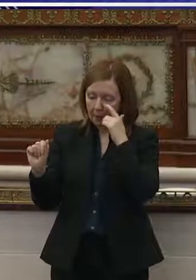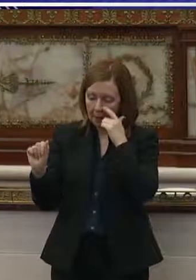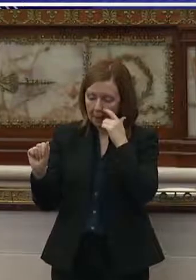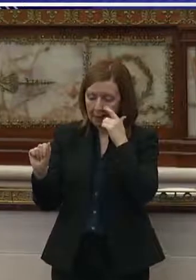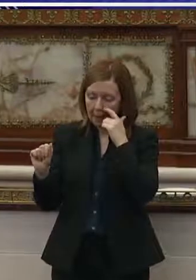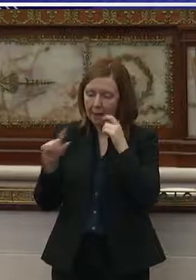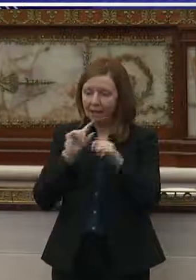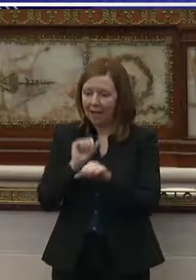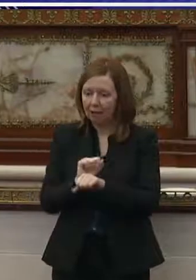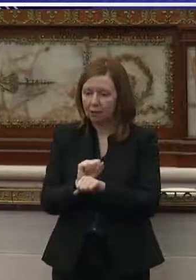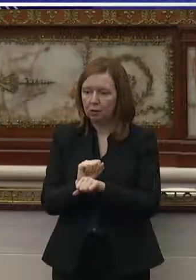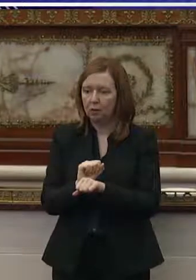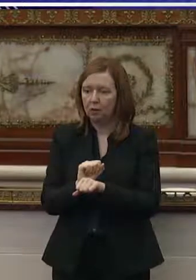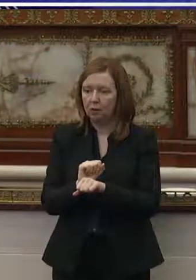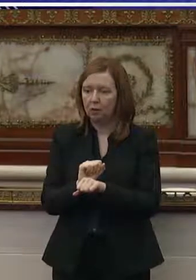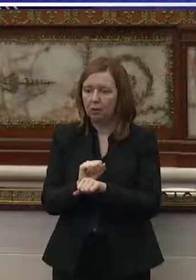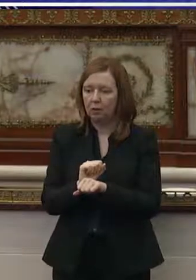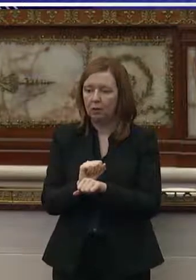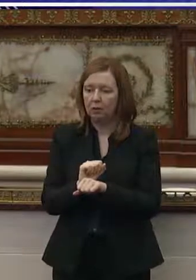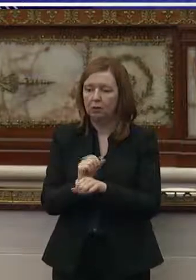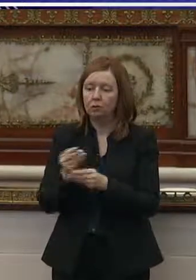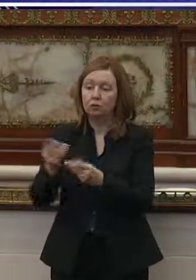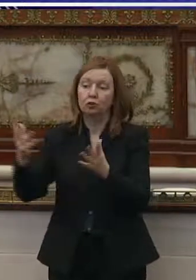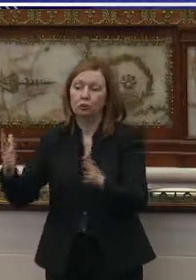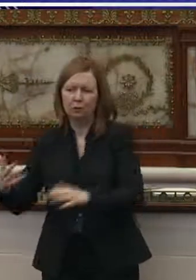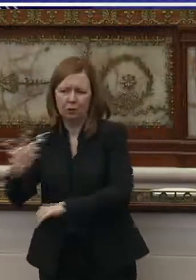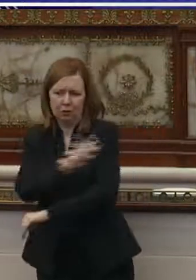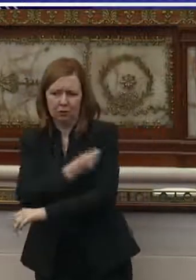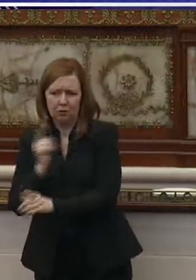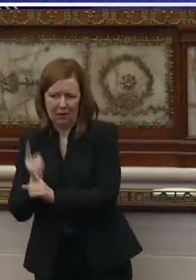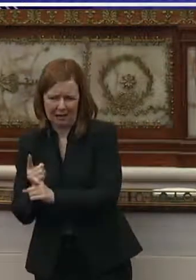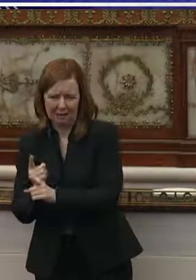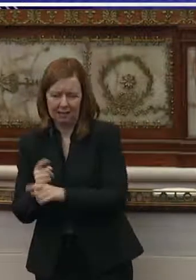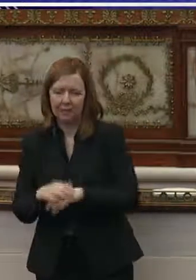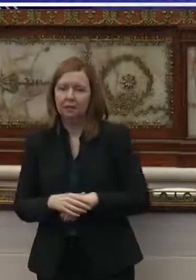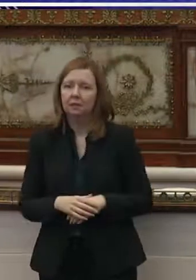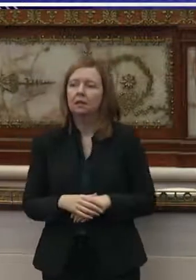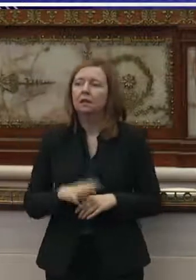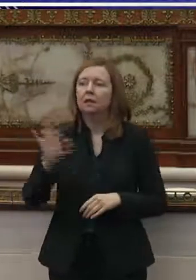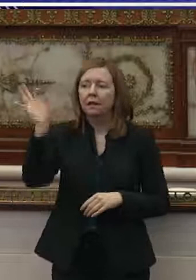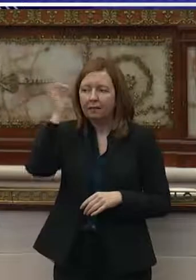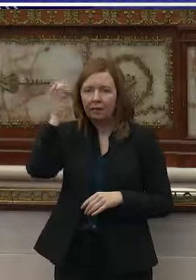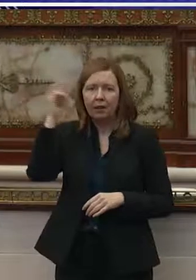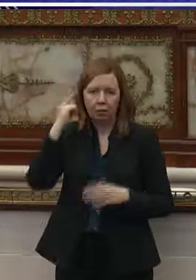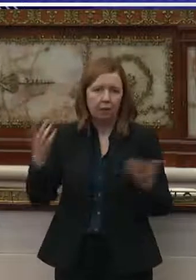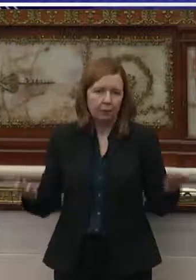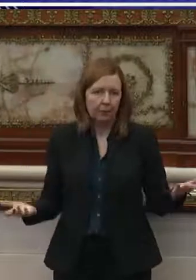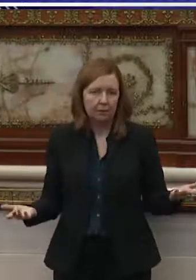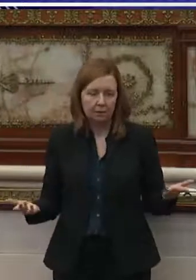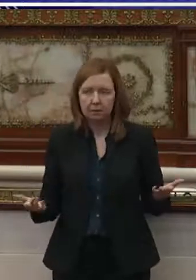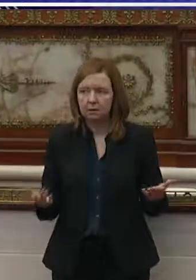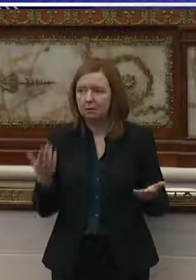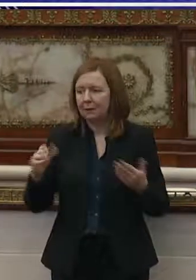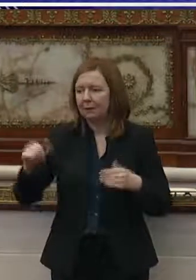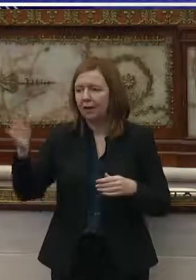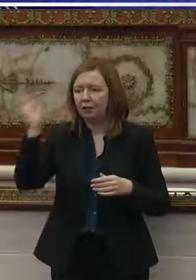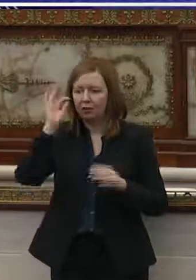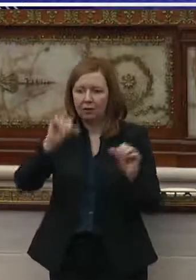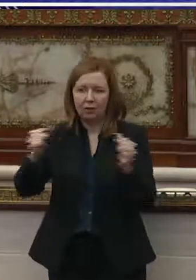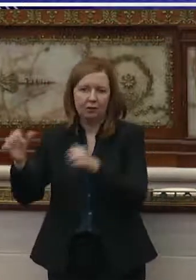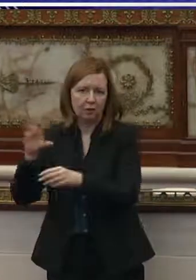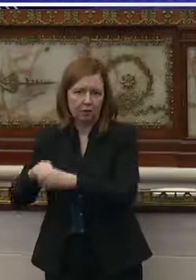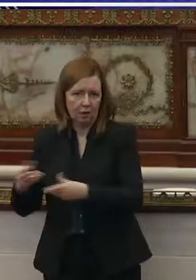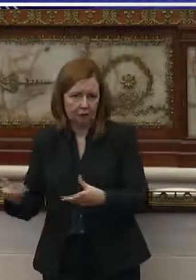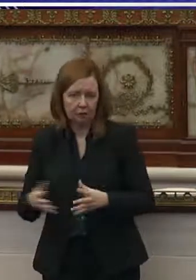the actual dose distributor, is that correct? Well, the federal government, it may be other federal agencies that are